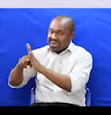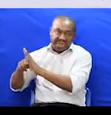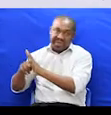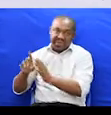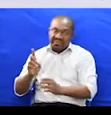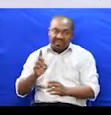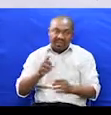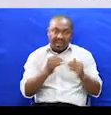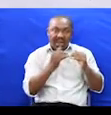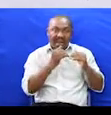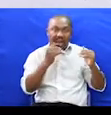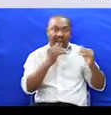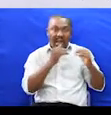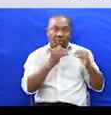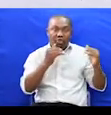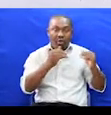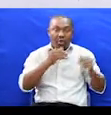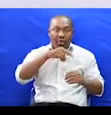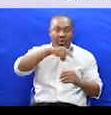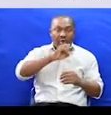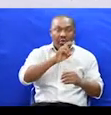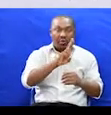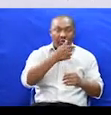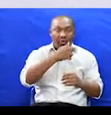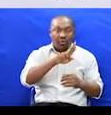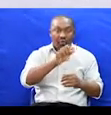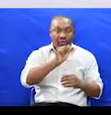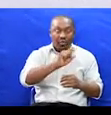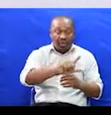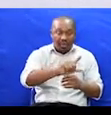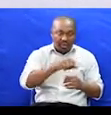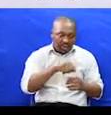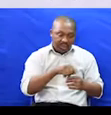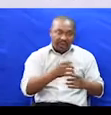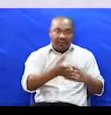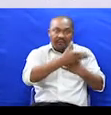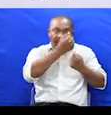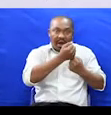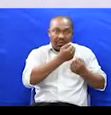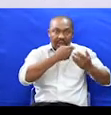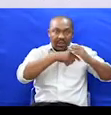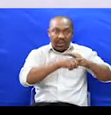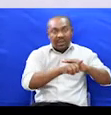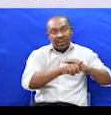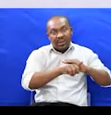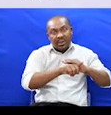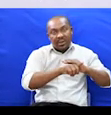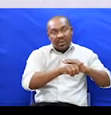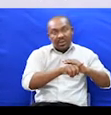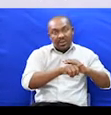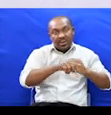another one, neutron is found within the nucleus. Very good. Is